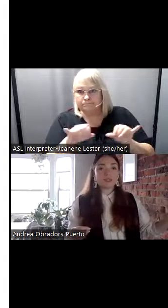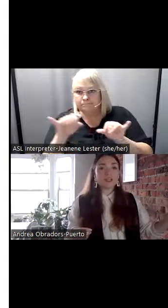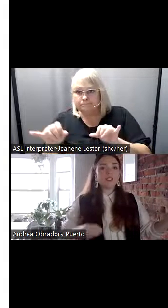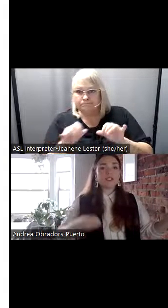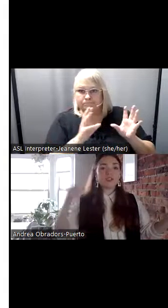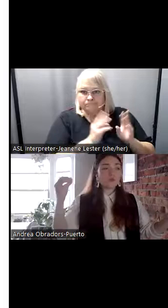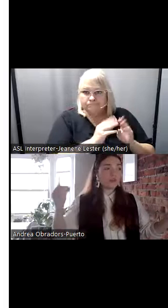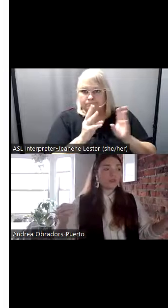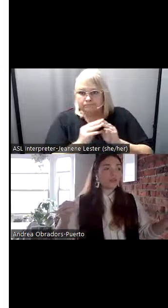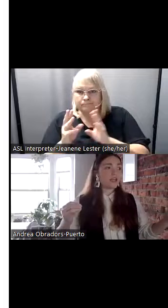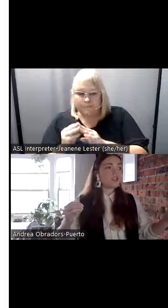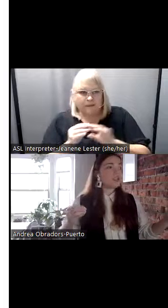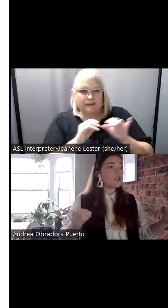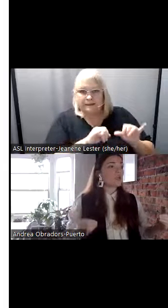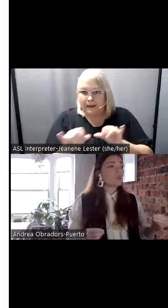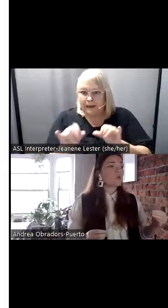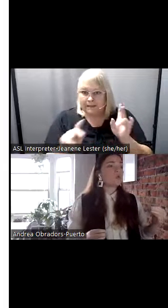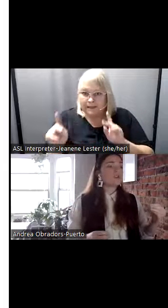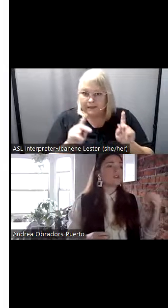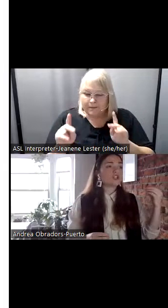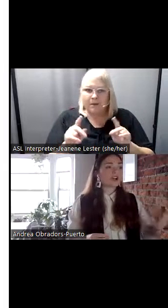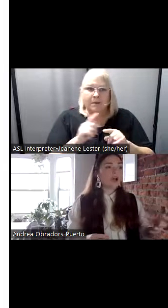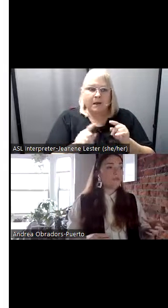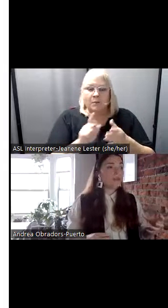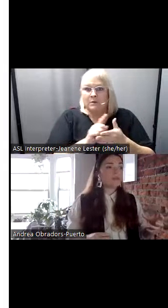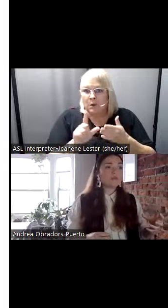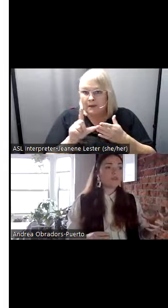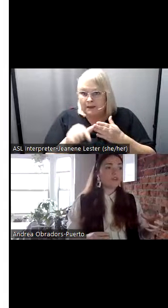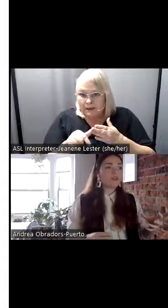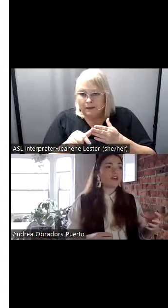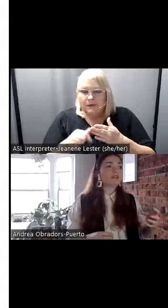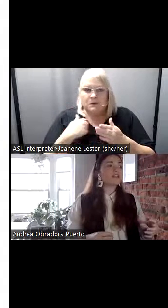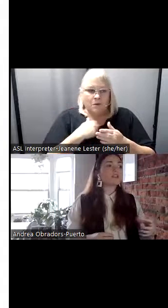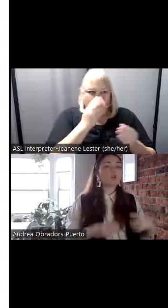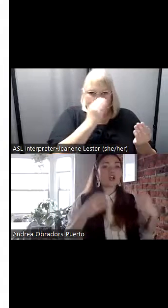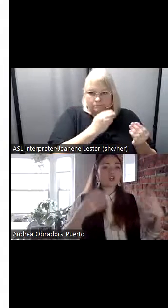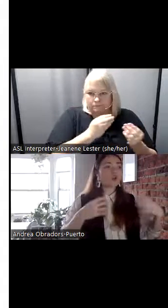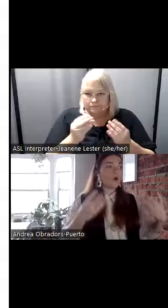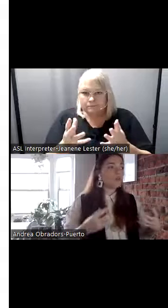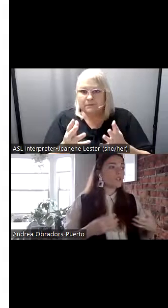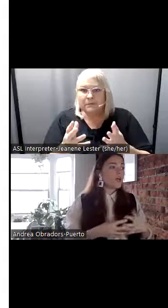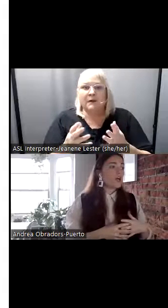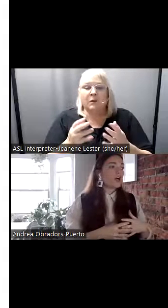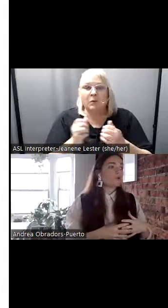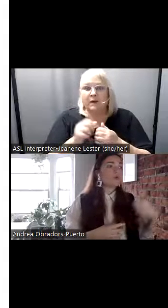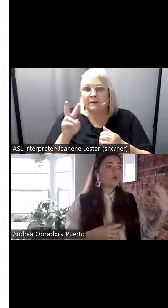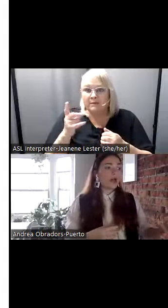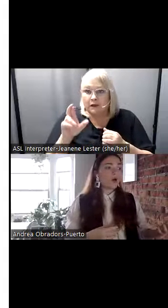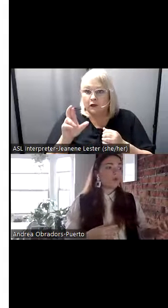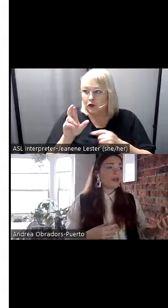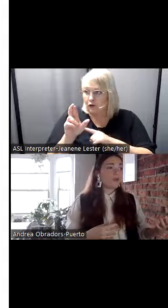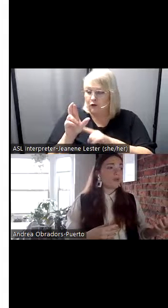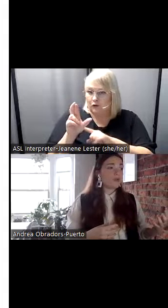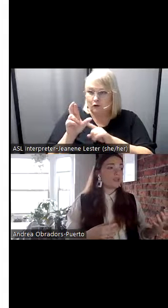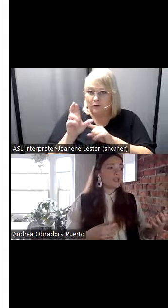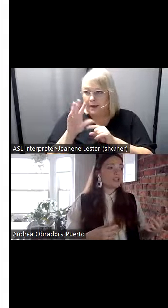the first session to the third session. So we wanted to share updates from the vendor and revisit the project goals, report